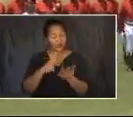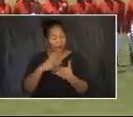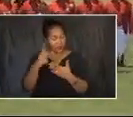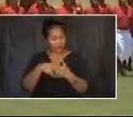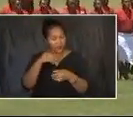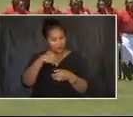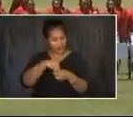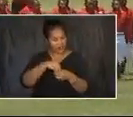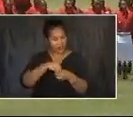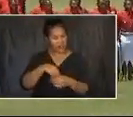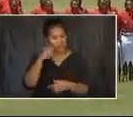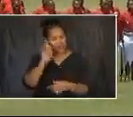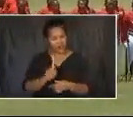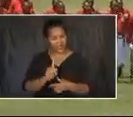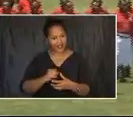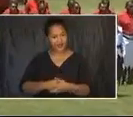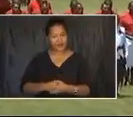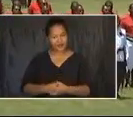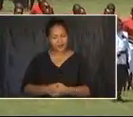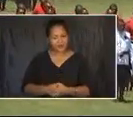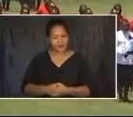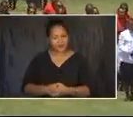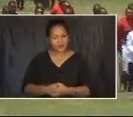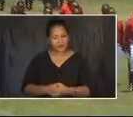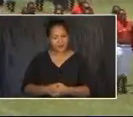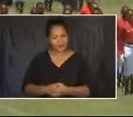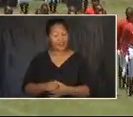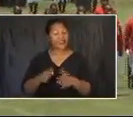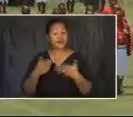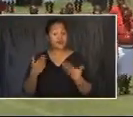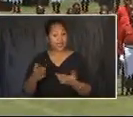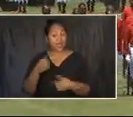kena bengarabi. As we now see